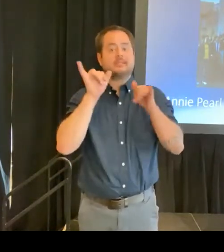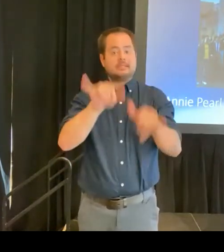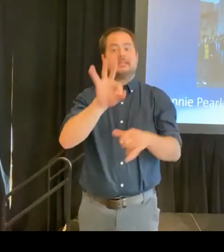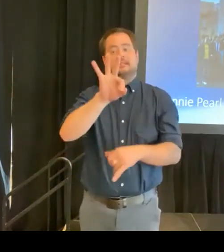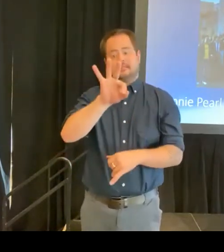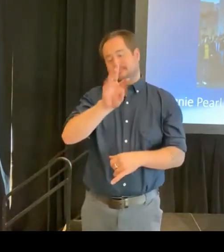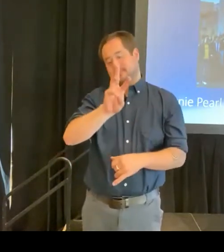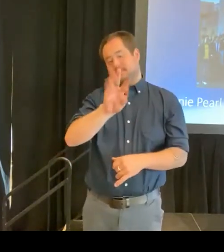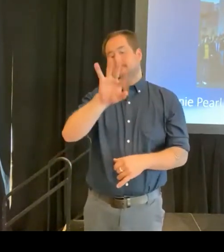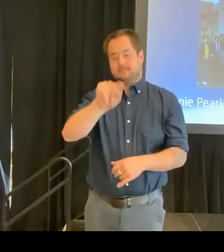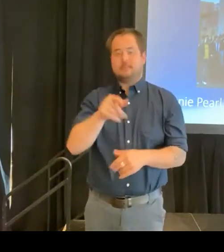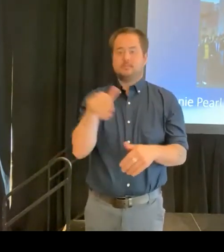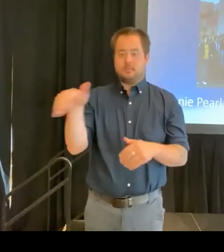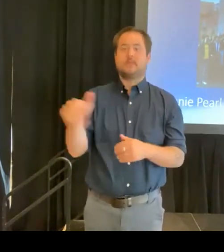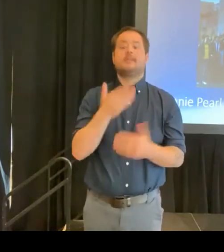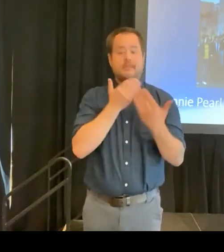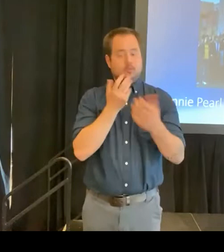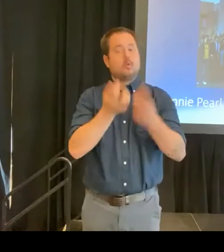so much.